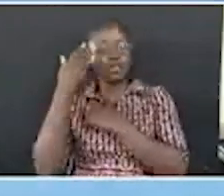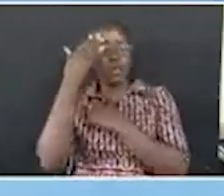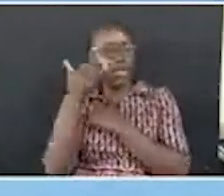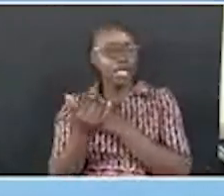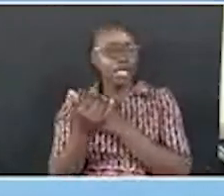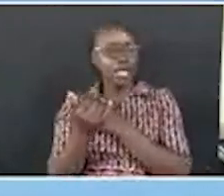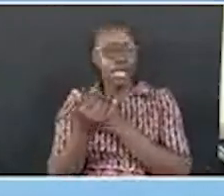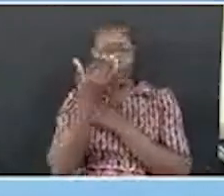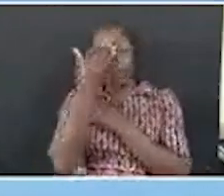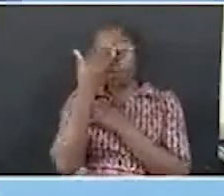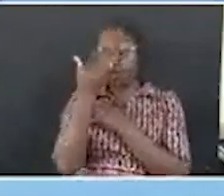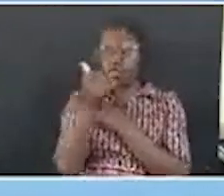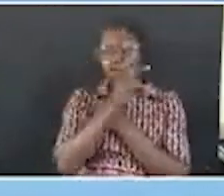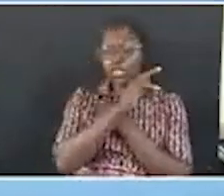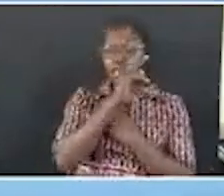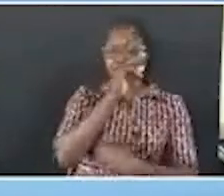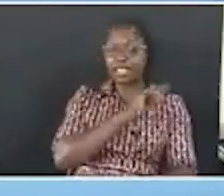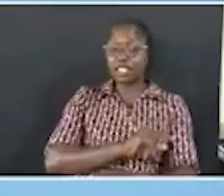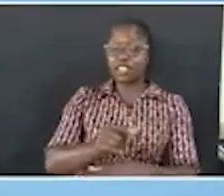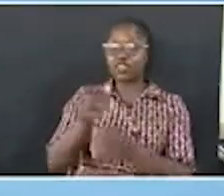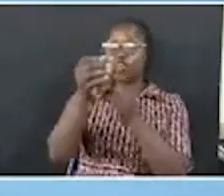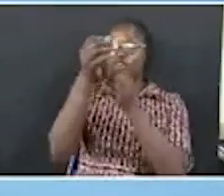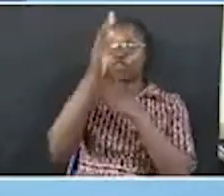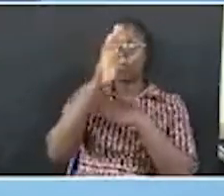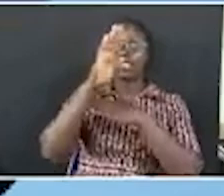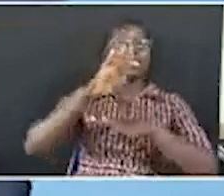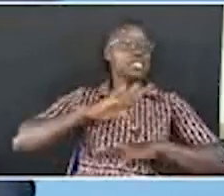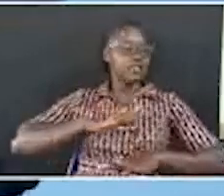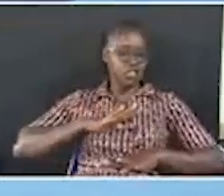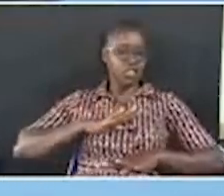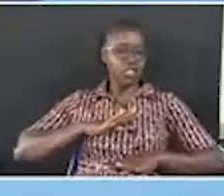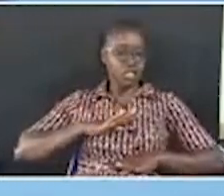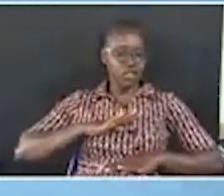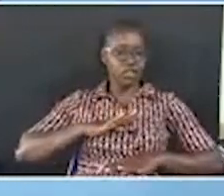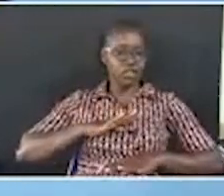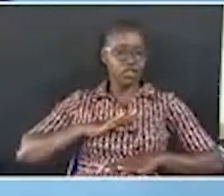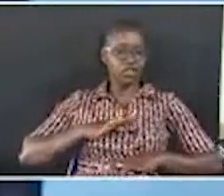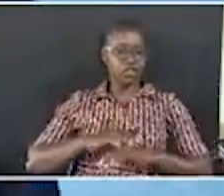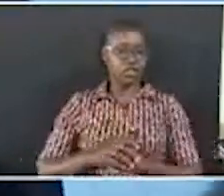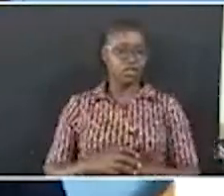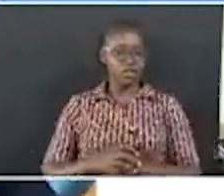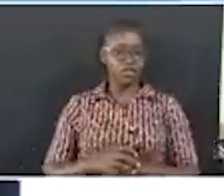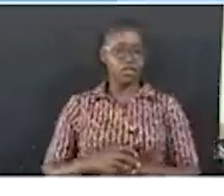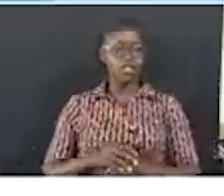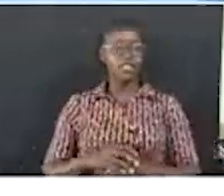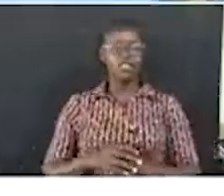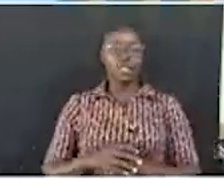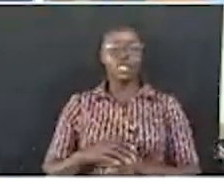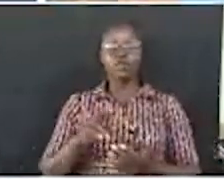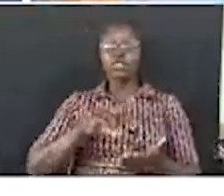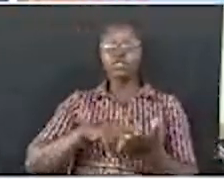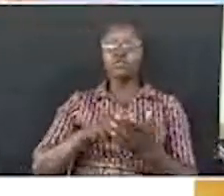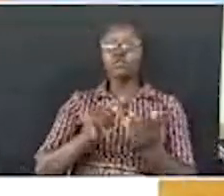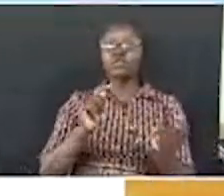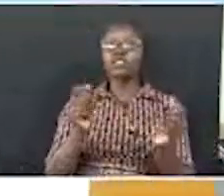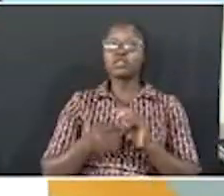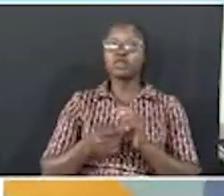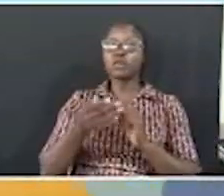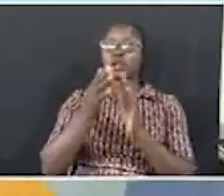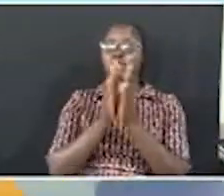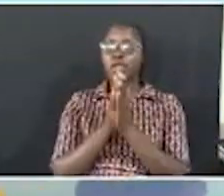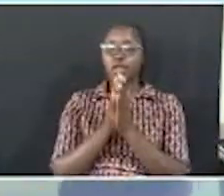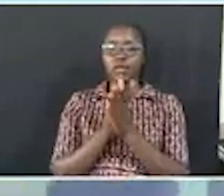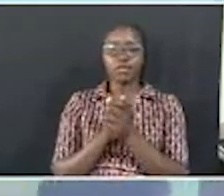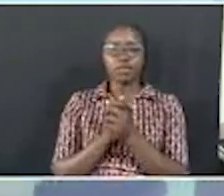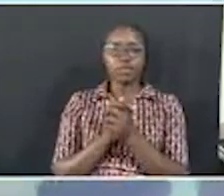Why? Because the grace of God is sufficient. That's what it means to be transformed by prayer. Praise the